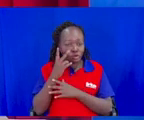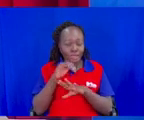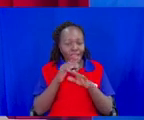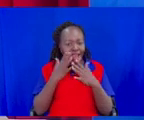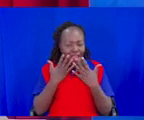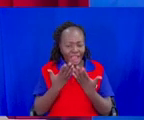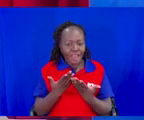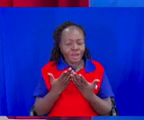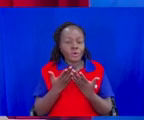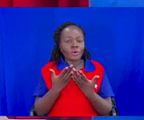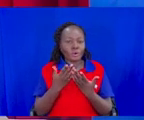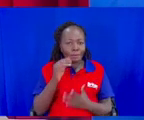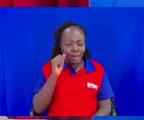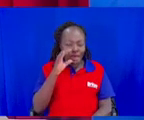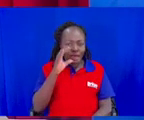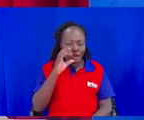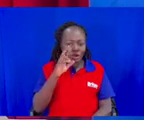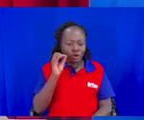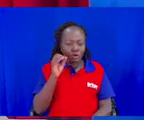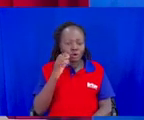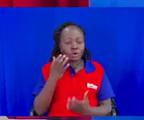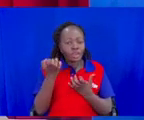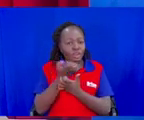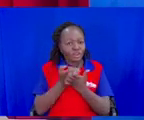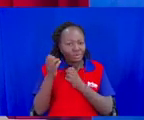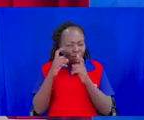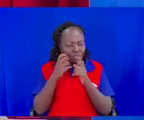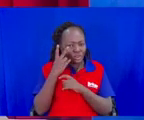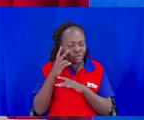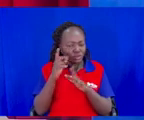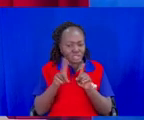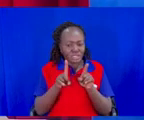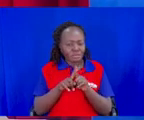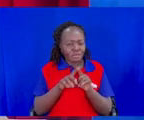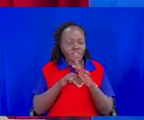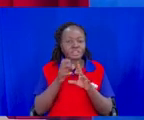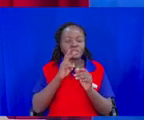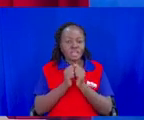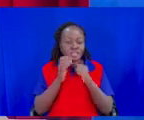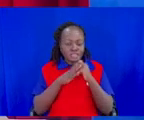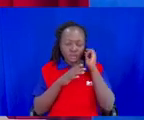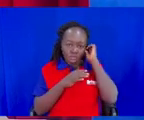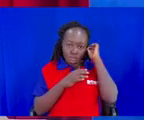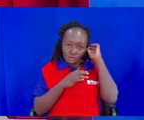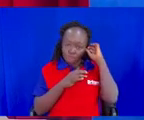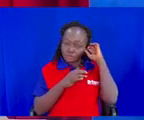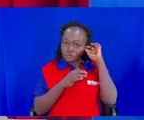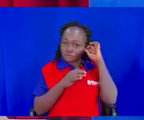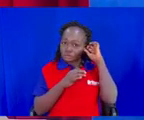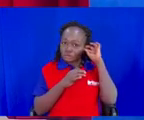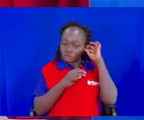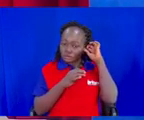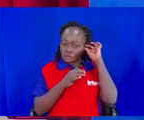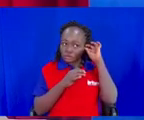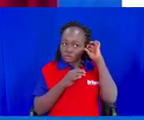the macroeconomic picture looked like in 2019. So I'll start with the economic